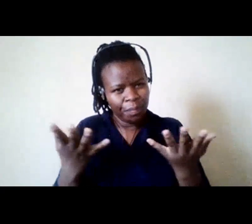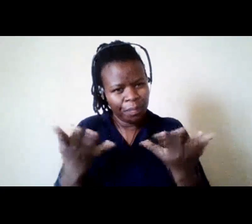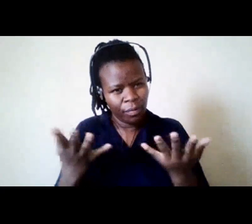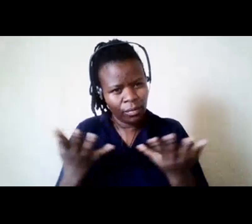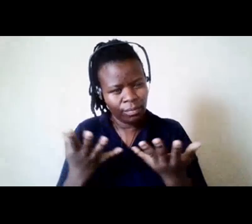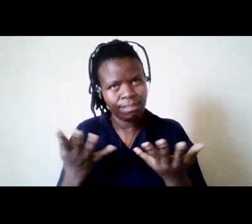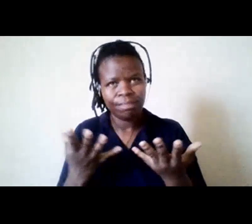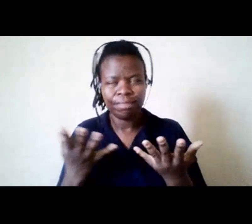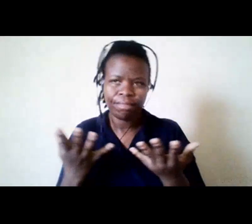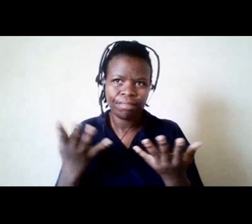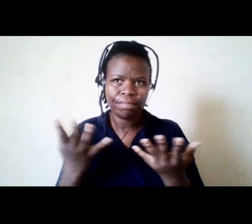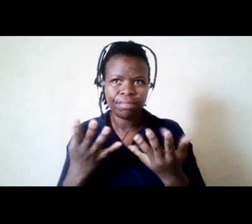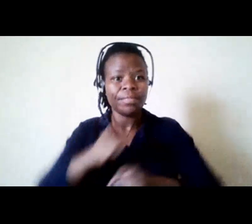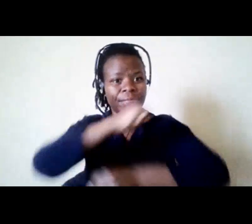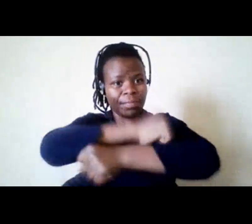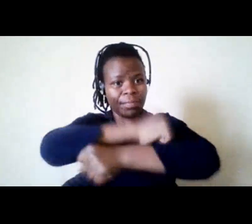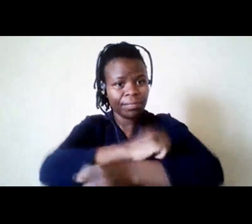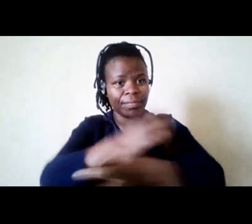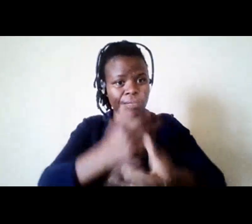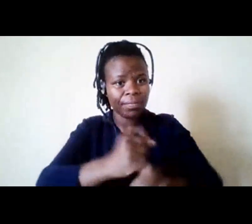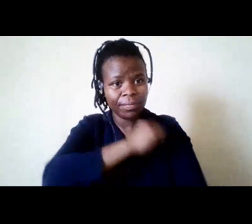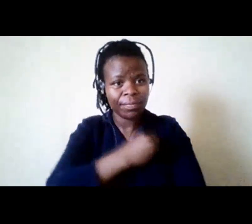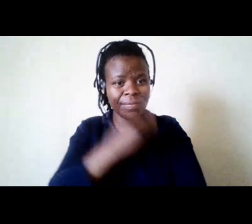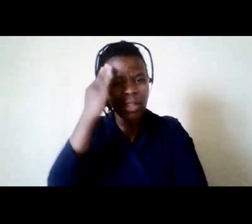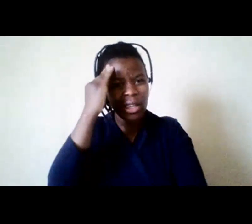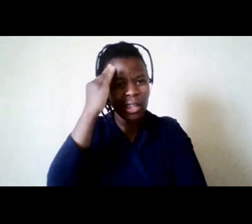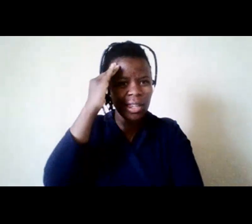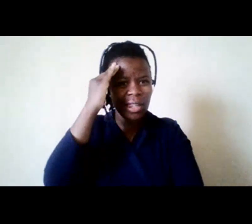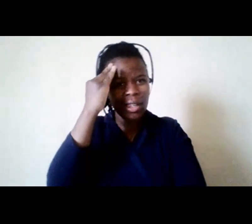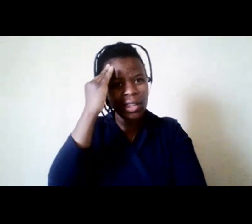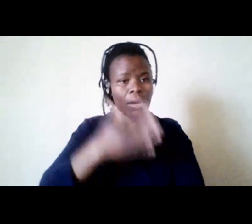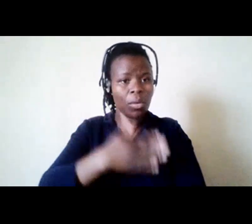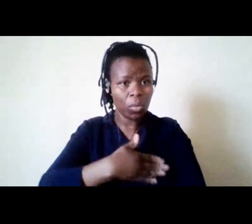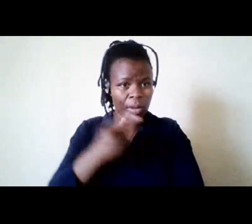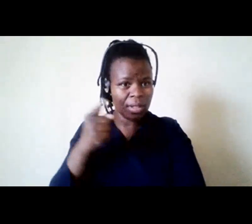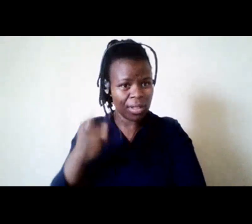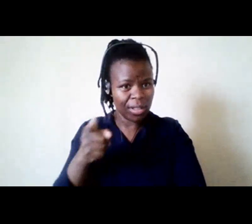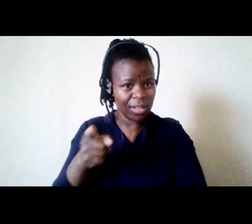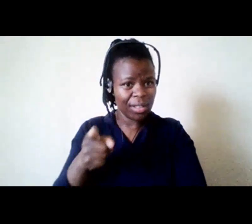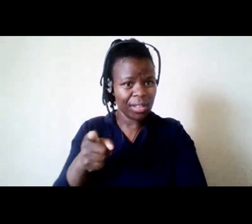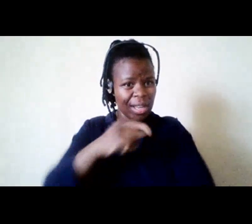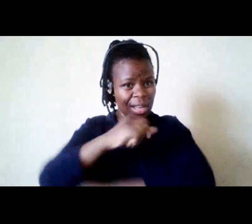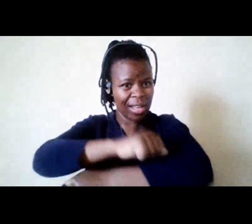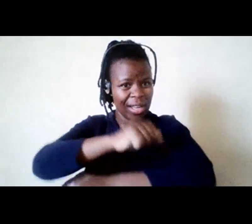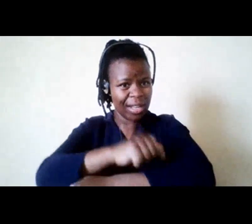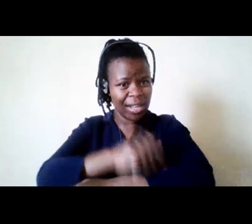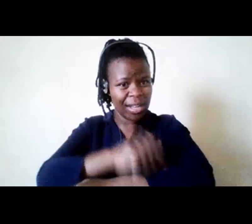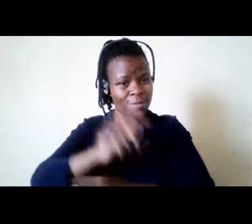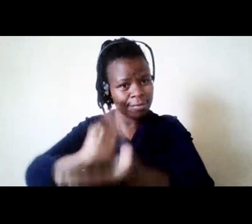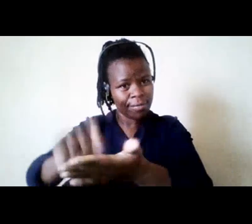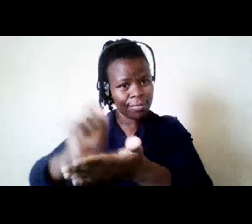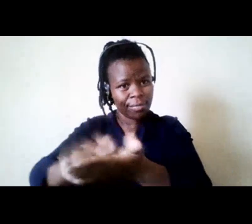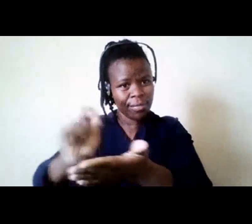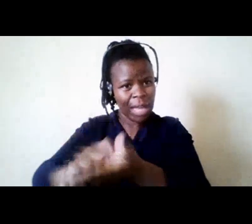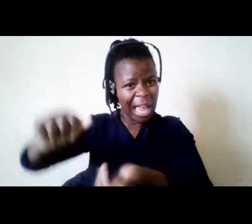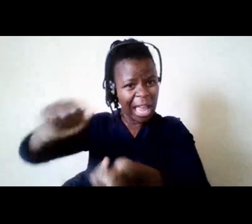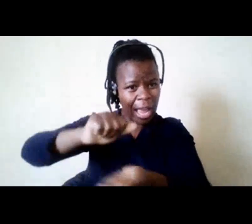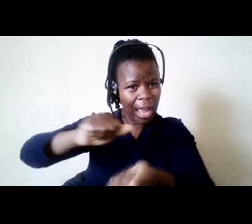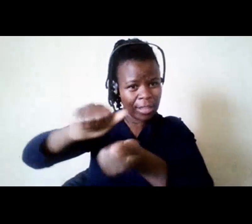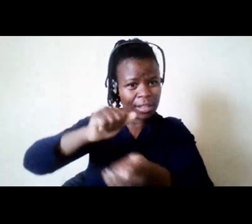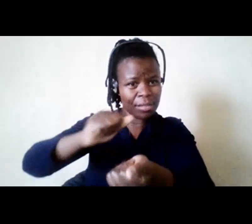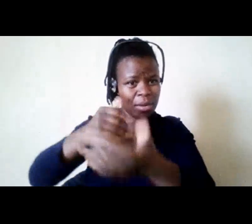a learner with an intellectual disability, they wanted him to write an assessment before they help